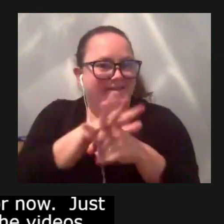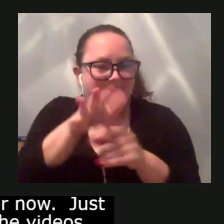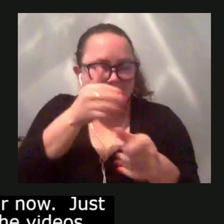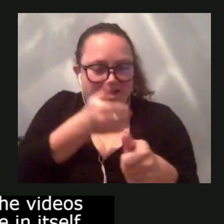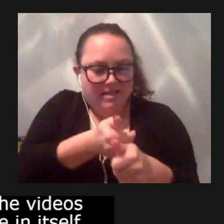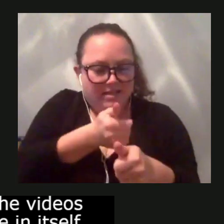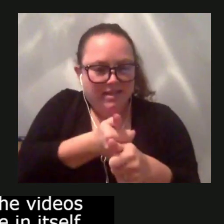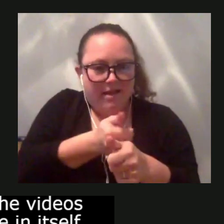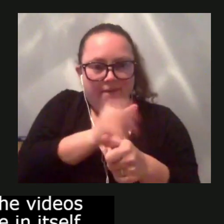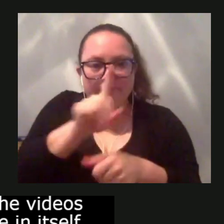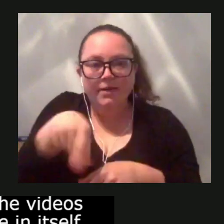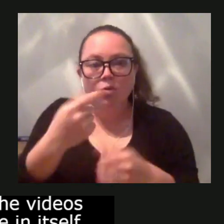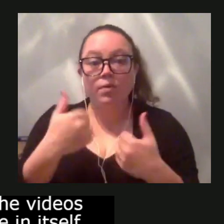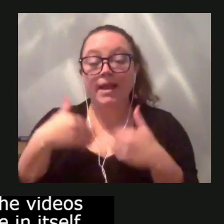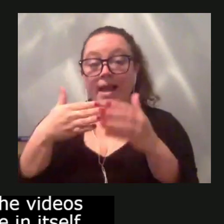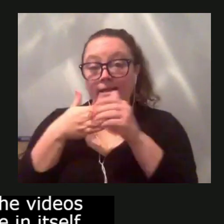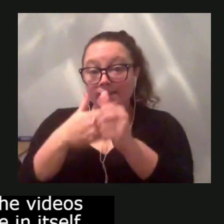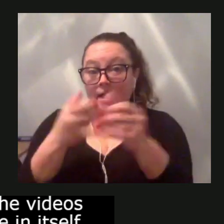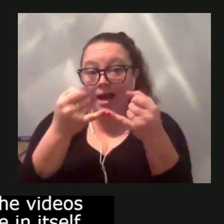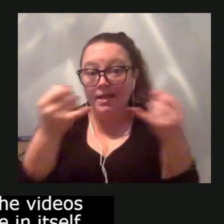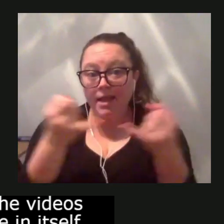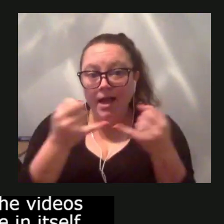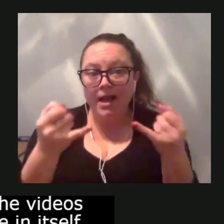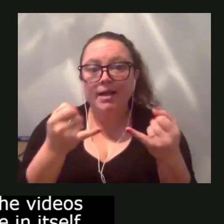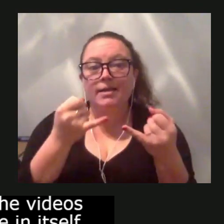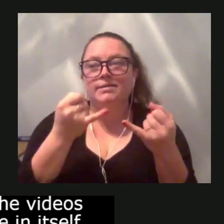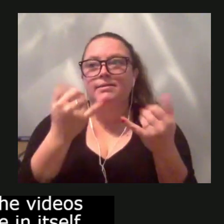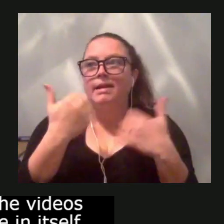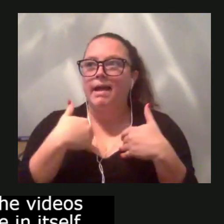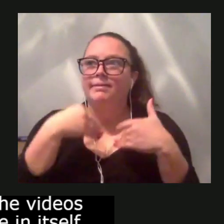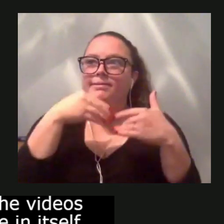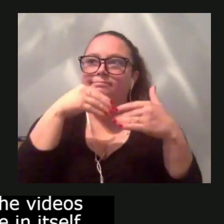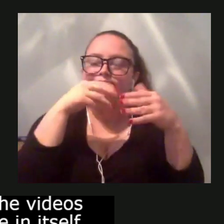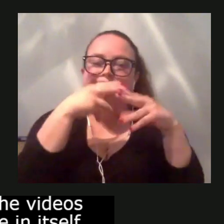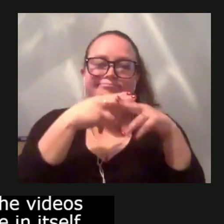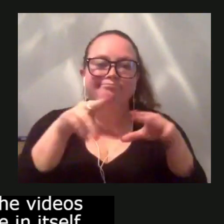just indicators to policies, to different